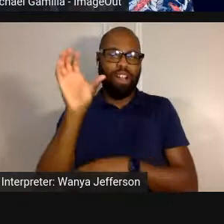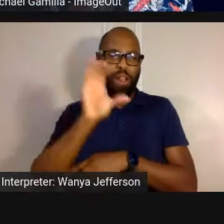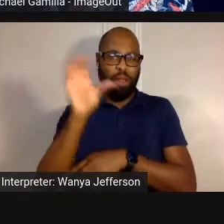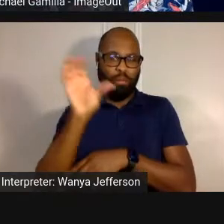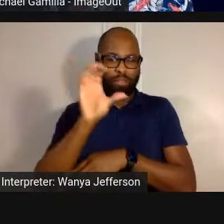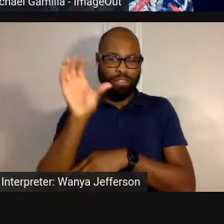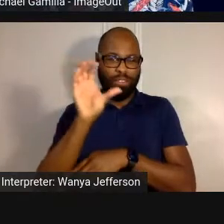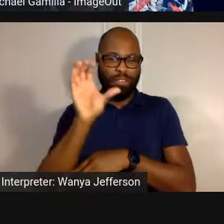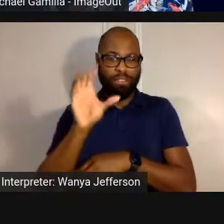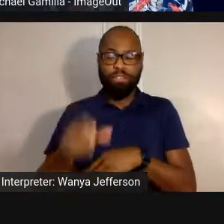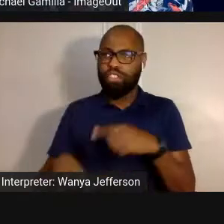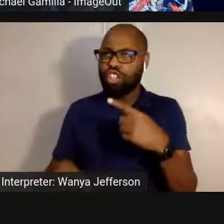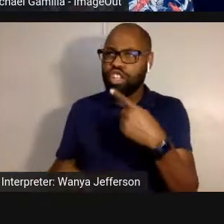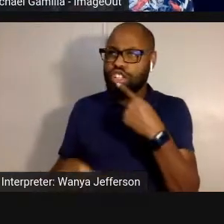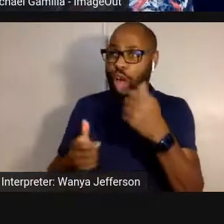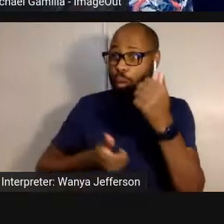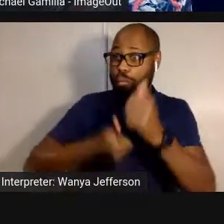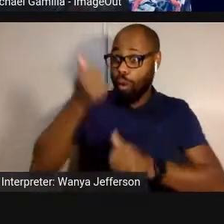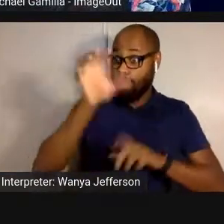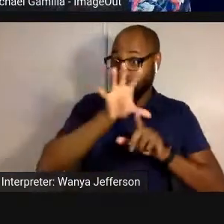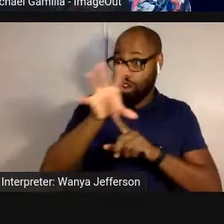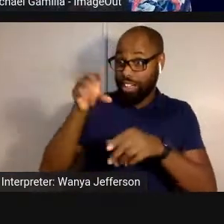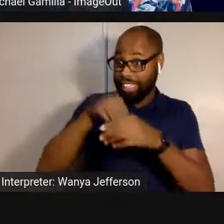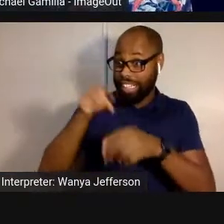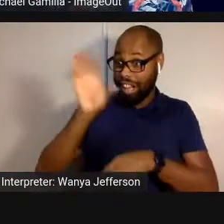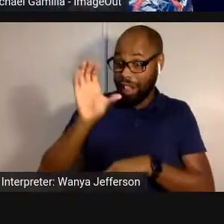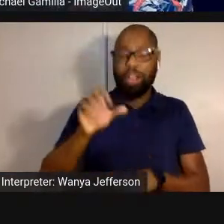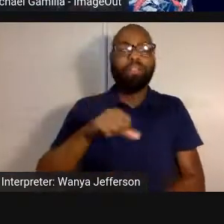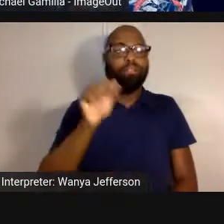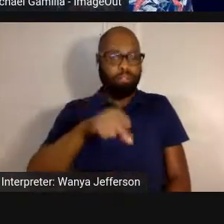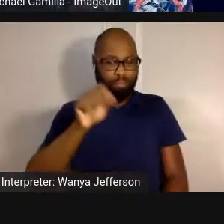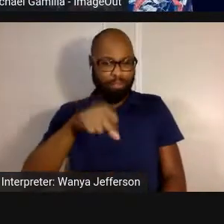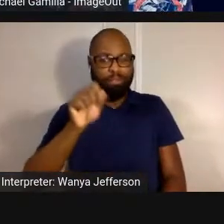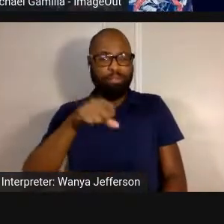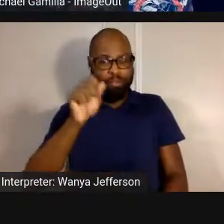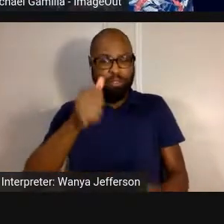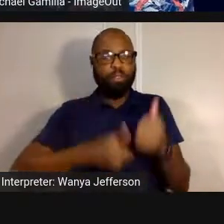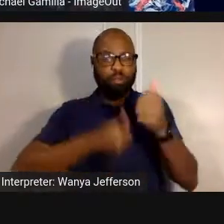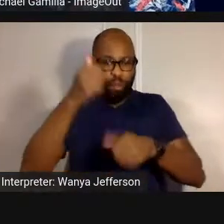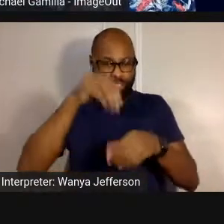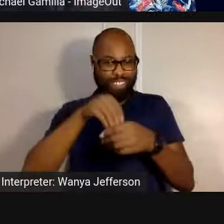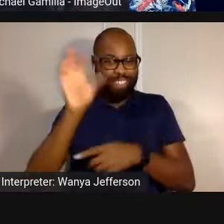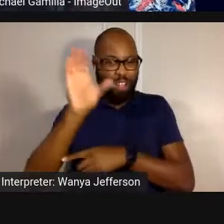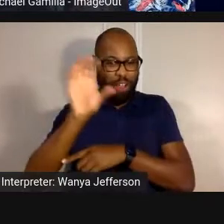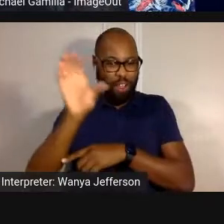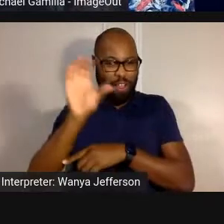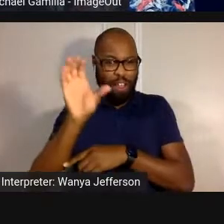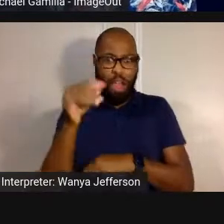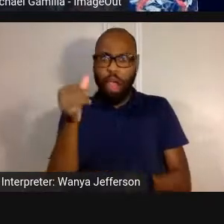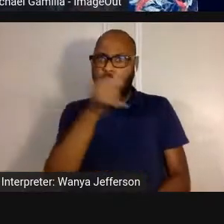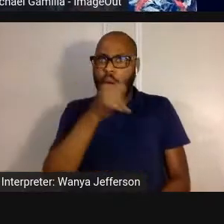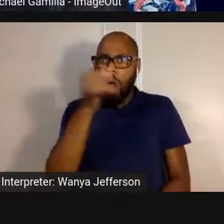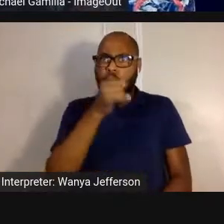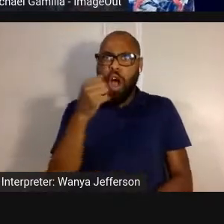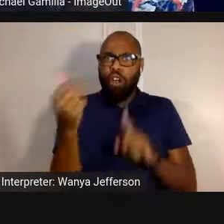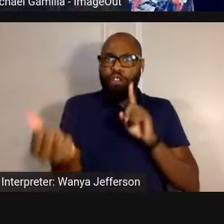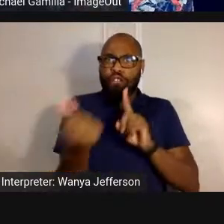said you shot most of the film in Colombia? Yeah. Yes, we shot most of the film in Colombia. Well, you fooled me.